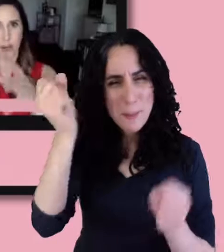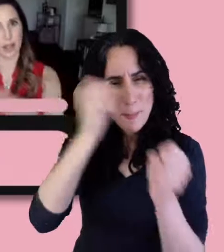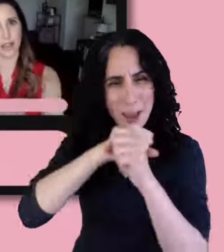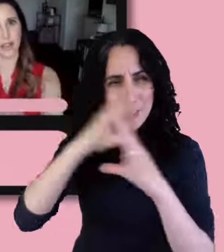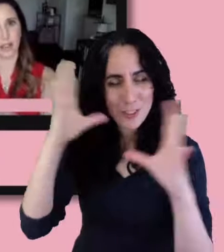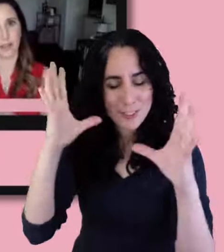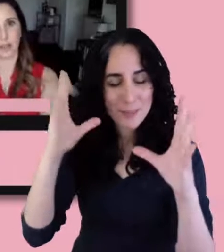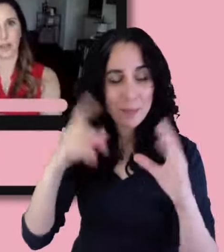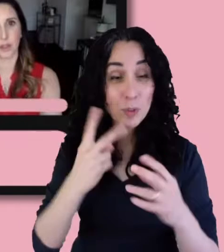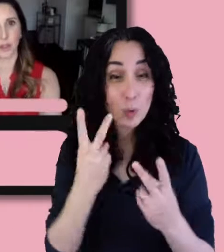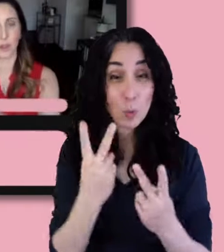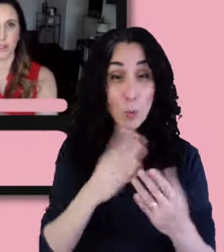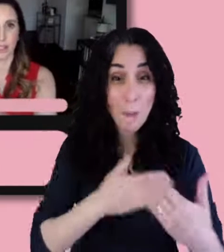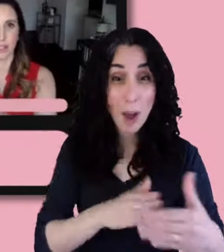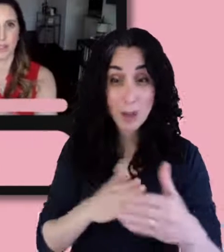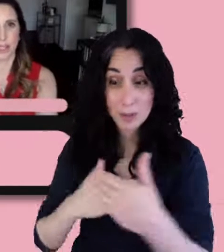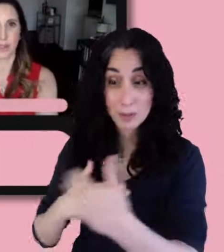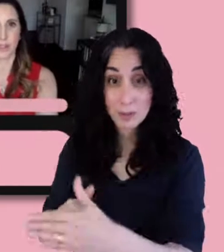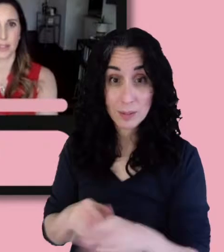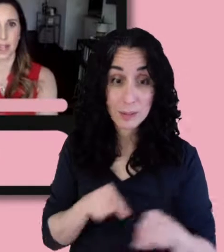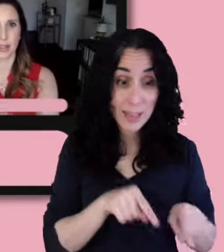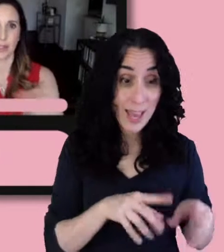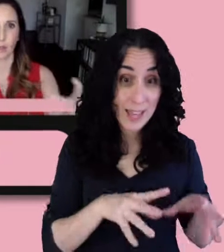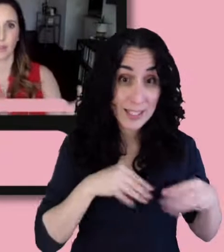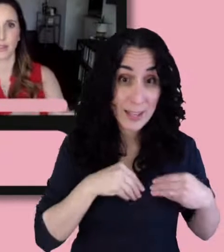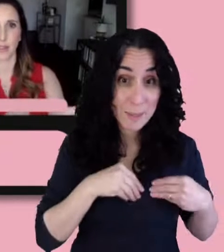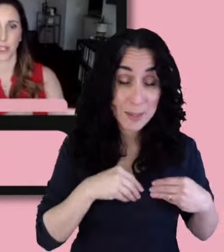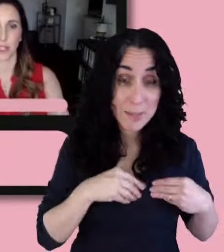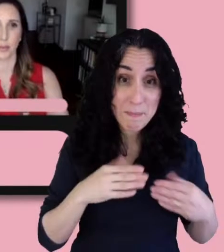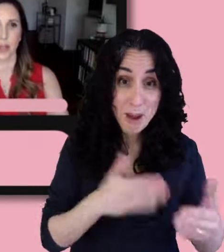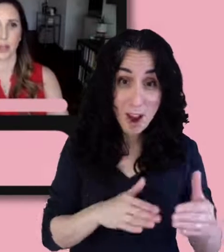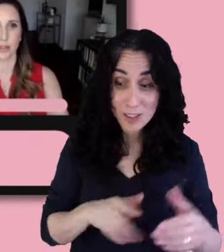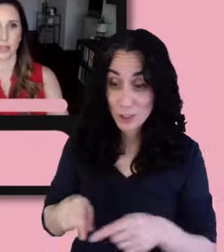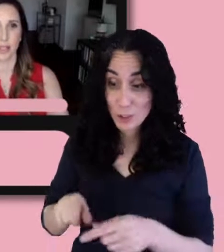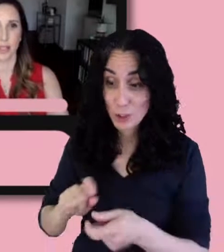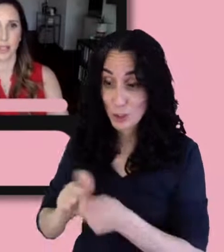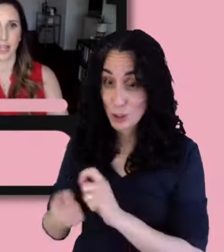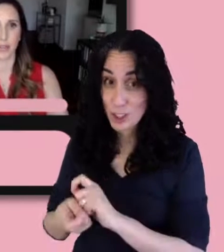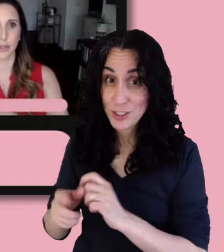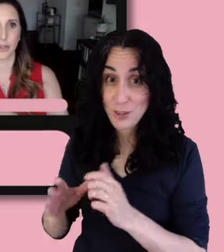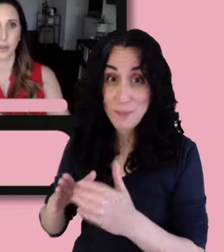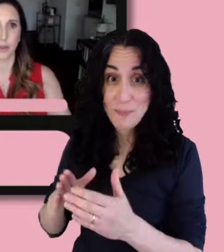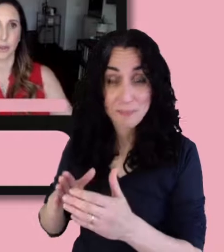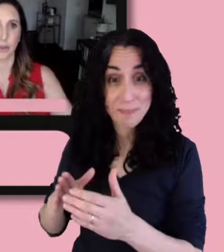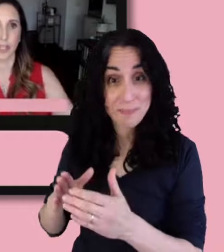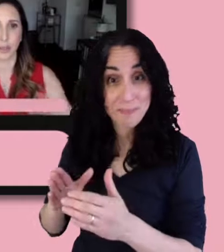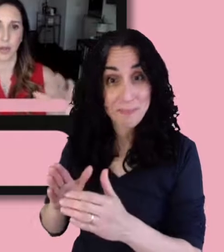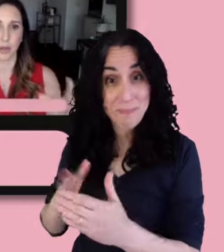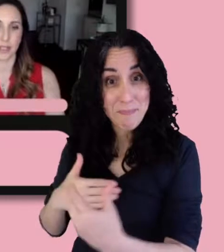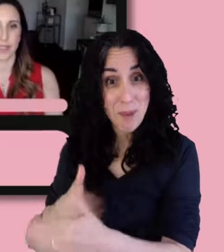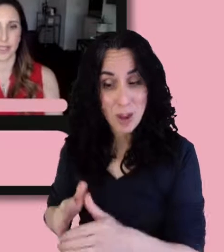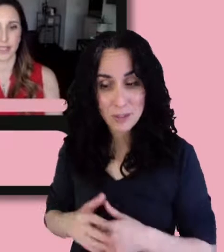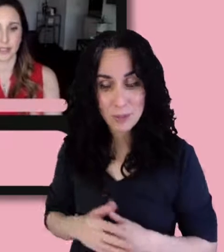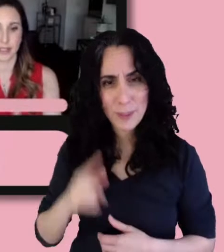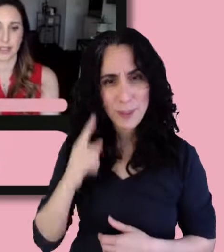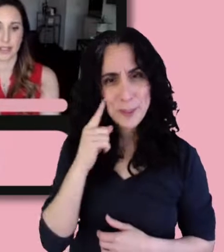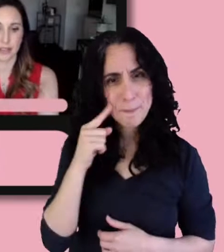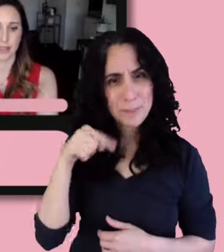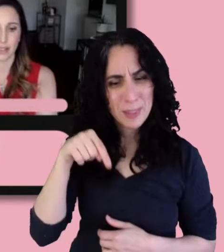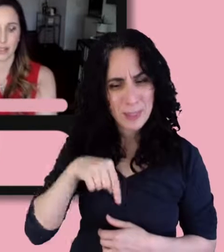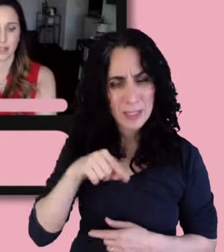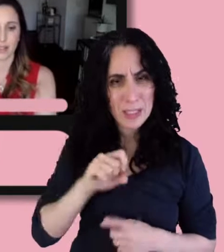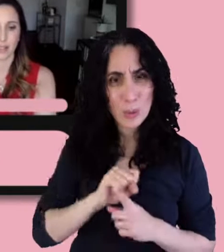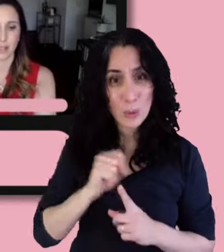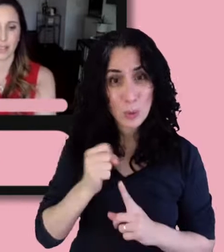2 boxes in front of you. One is an acceptance box and one is a change box. Oh, I love that. And so you think about the idea, is